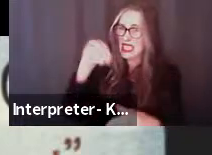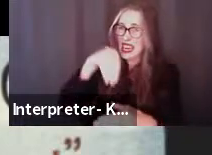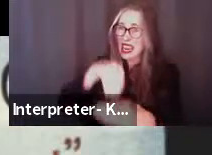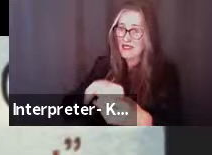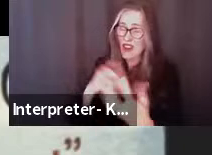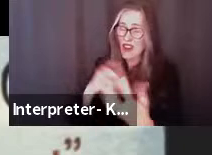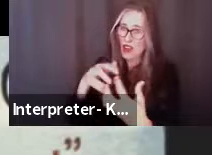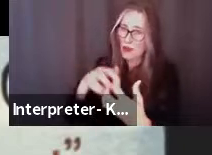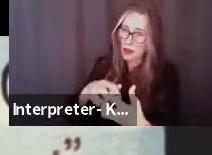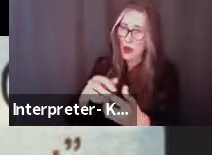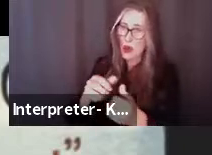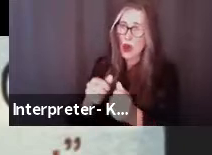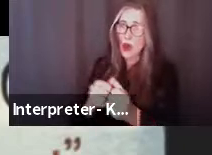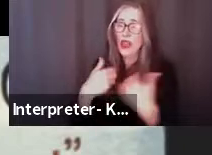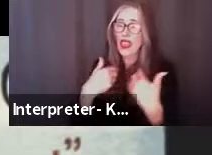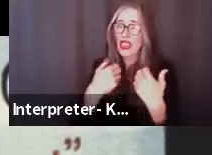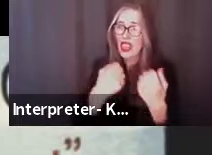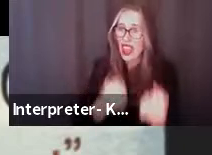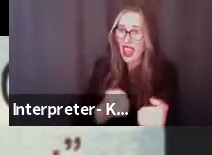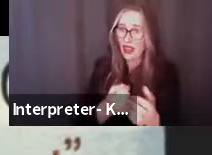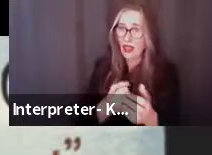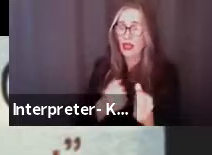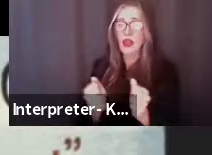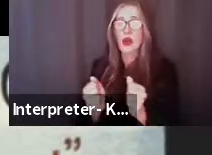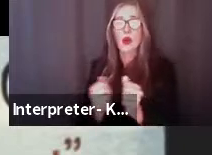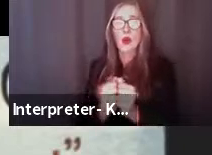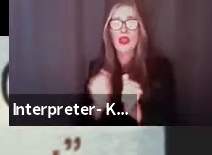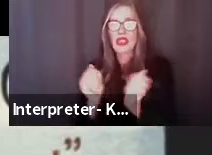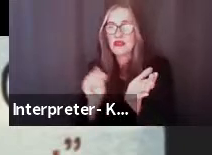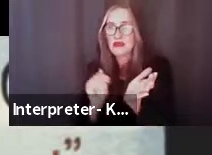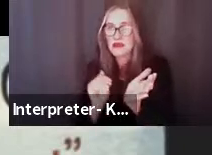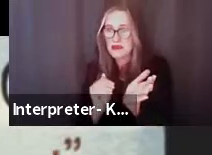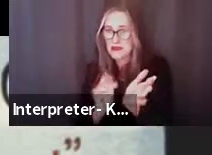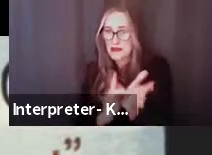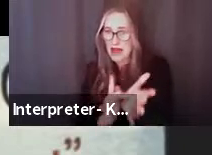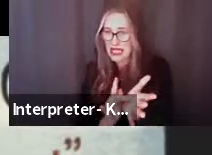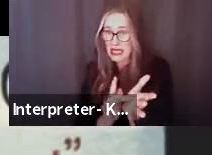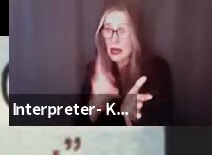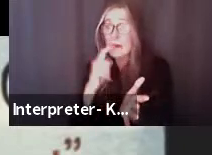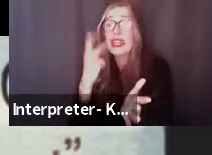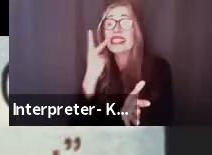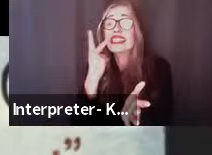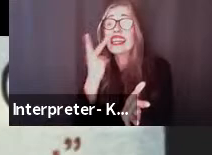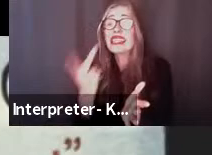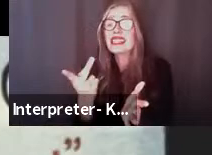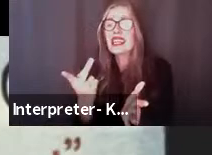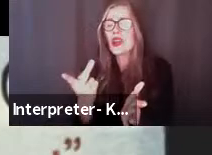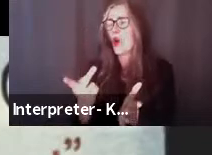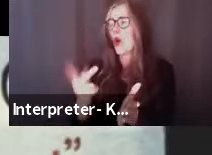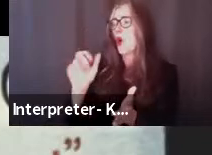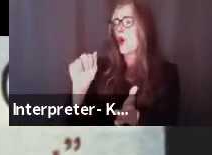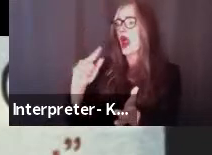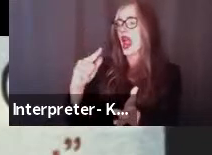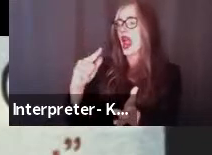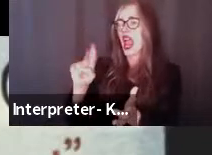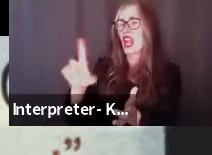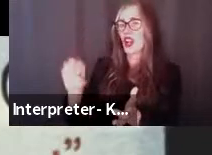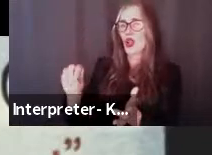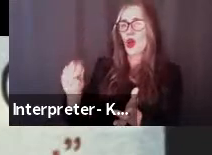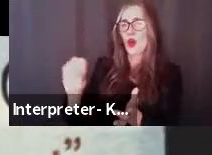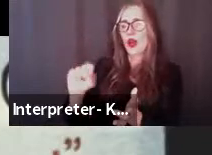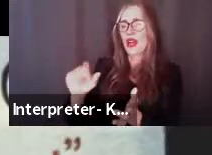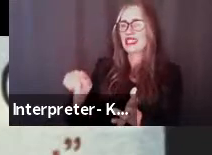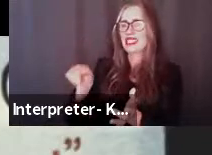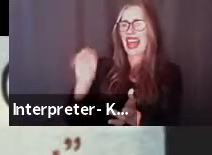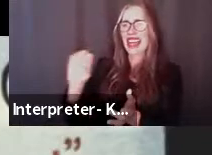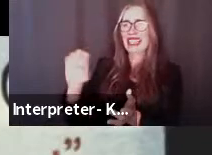officials and physicians are seen as the potential warriors in the fight to bolster the anglo-saxon um which is uh also seen